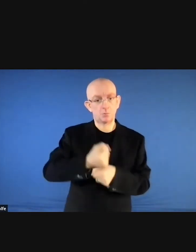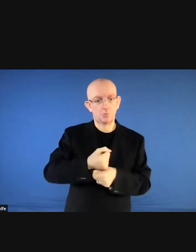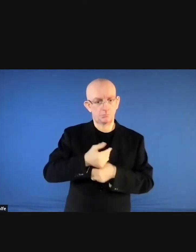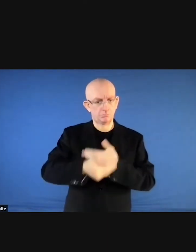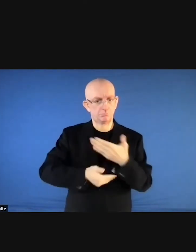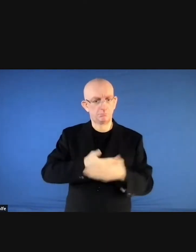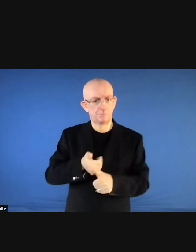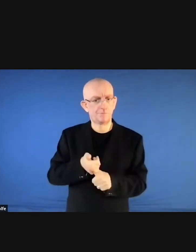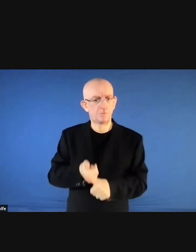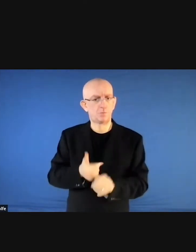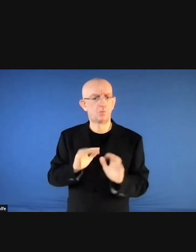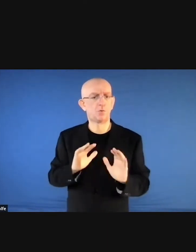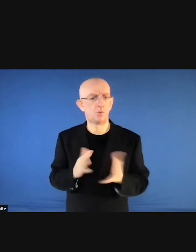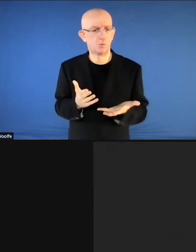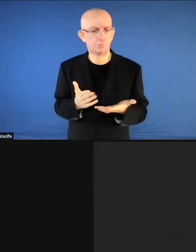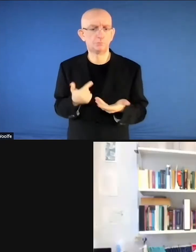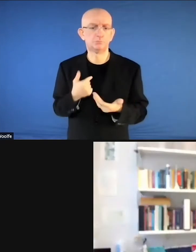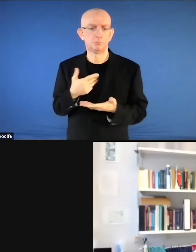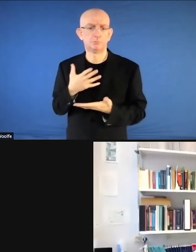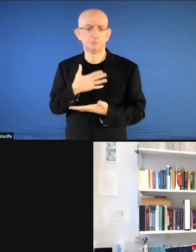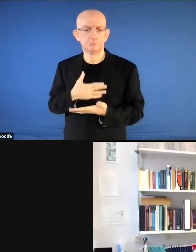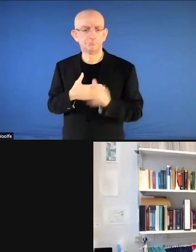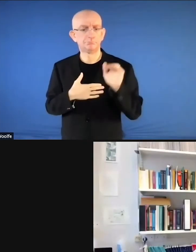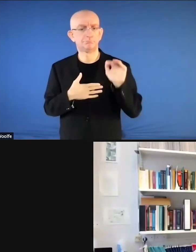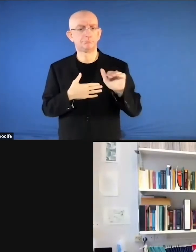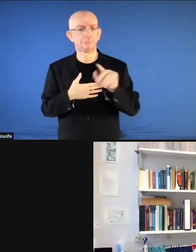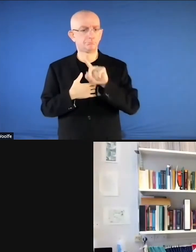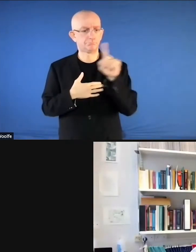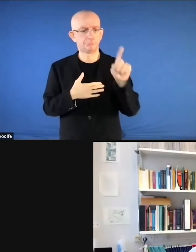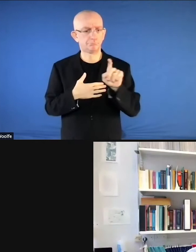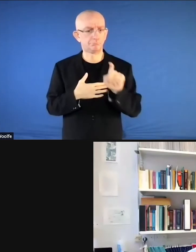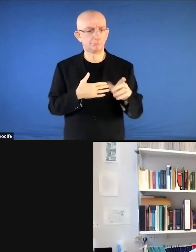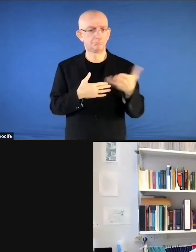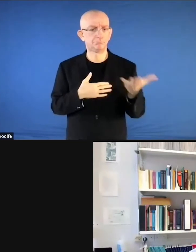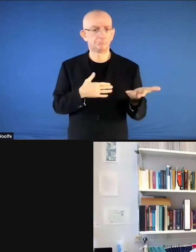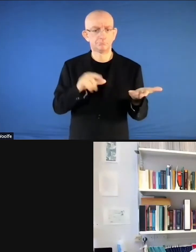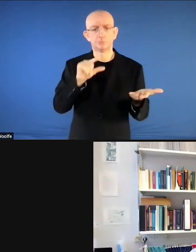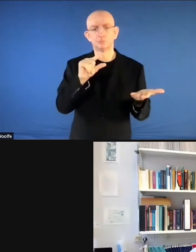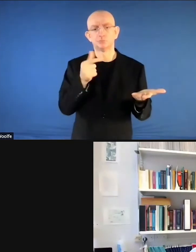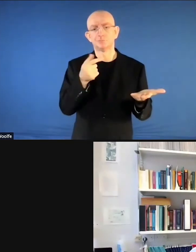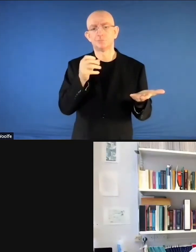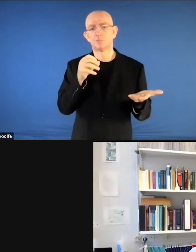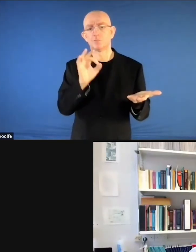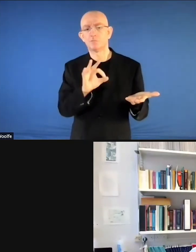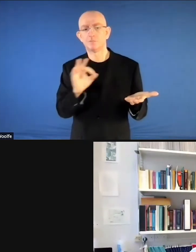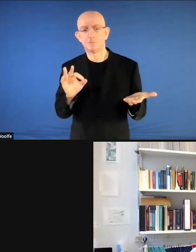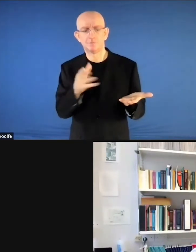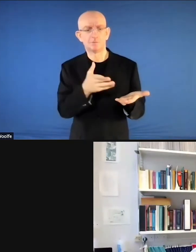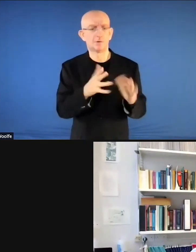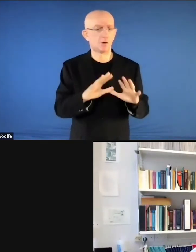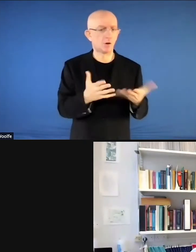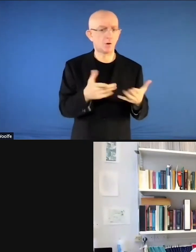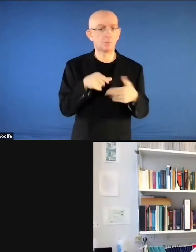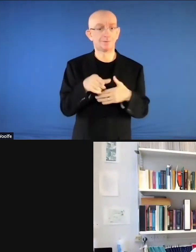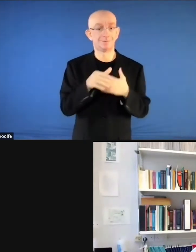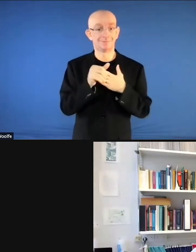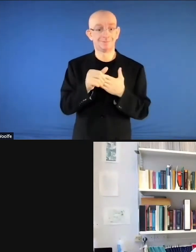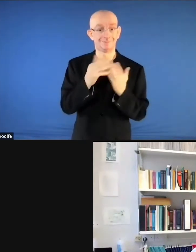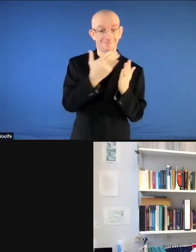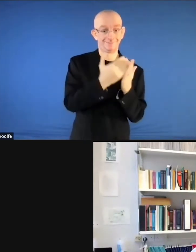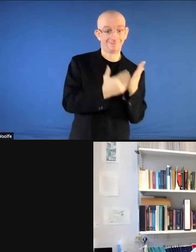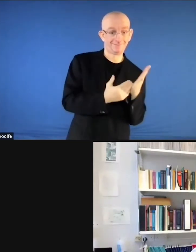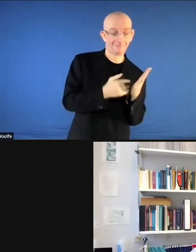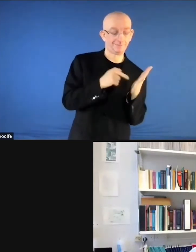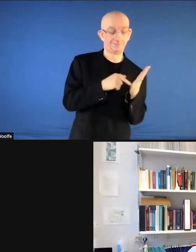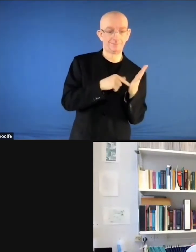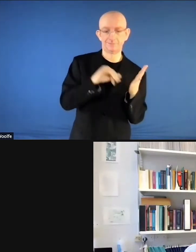see guidance like the IASFM Code of Ethics being used in practice by researchers, especially as